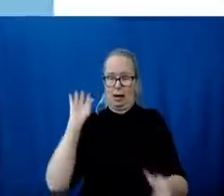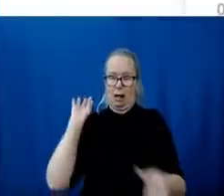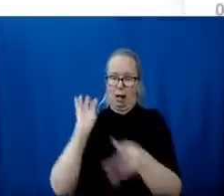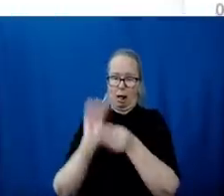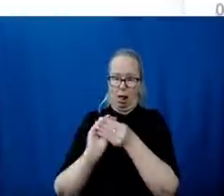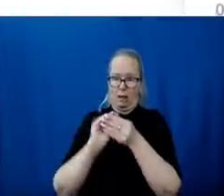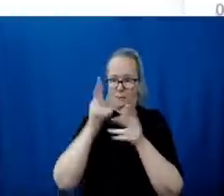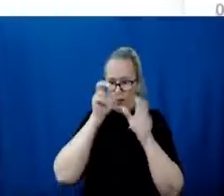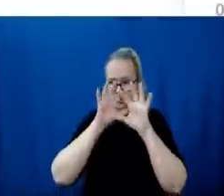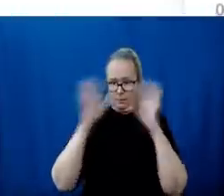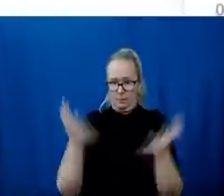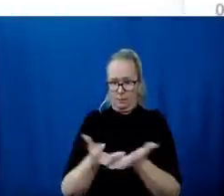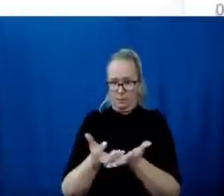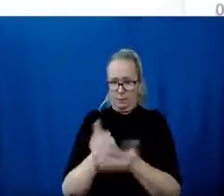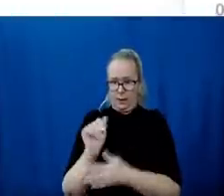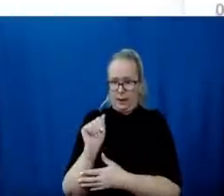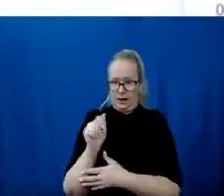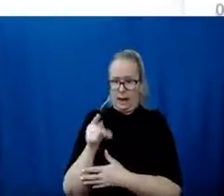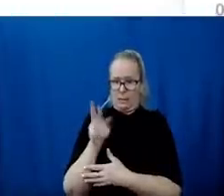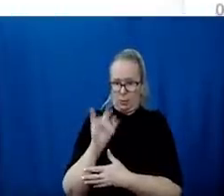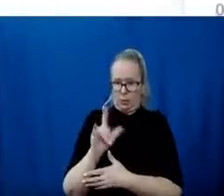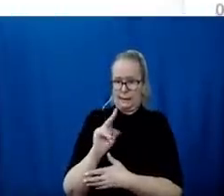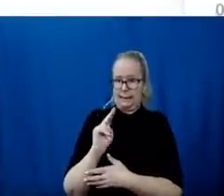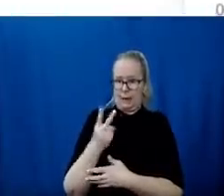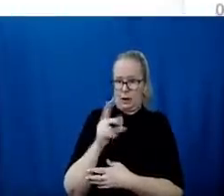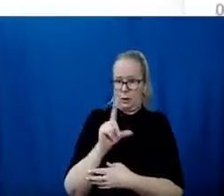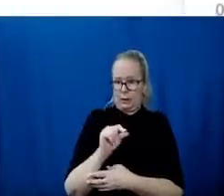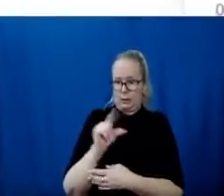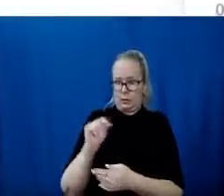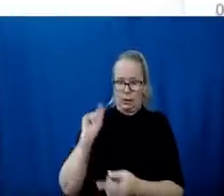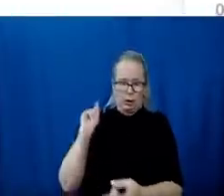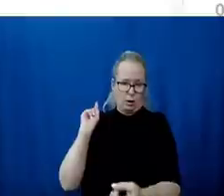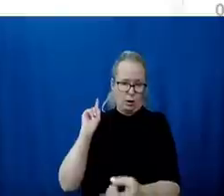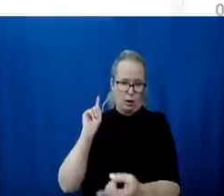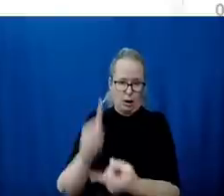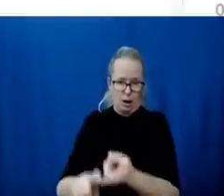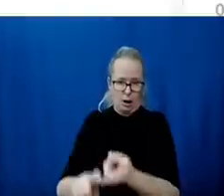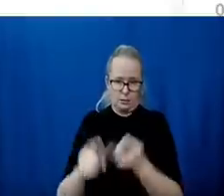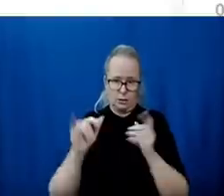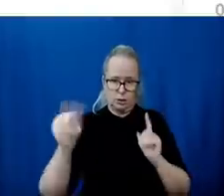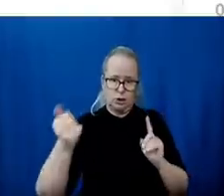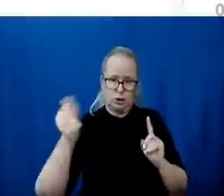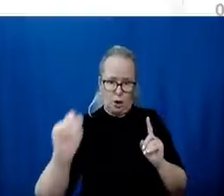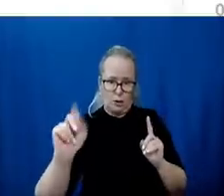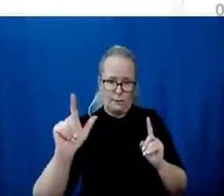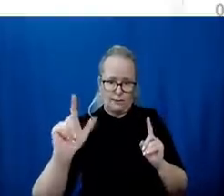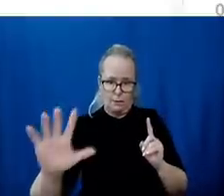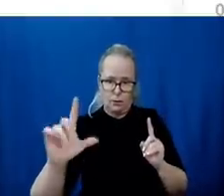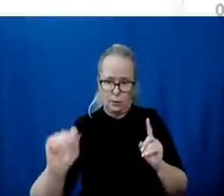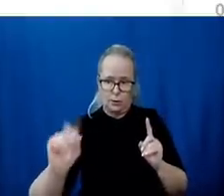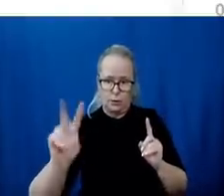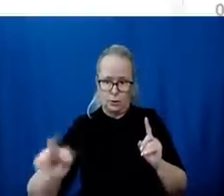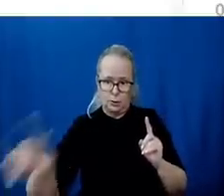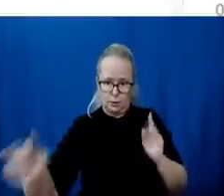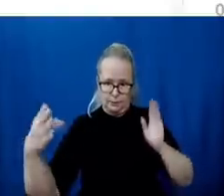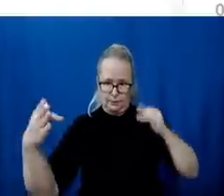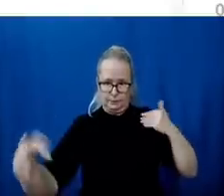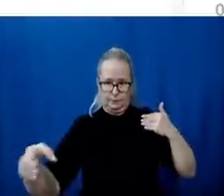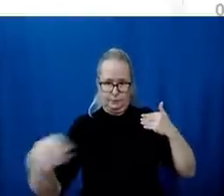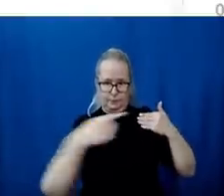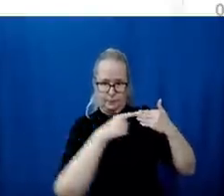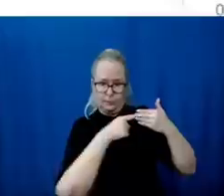But this is, I mean, really worrisome. This is the entire pandemic. You can see this graph is from April 2nd to January 25th. And you can see that